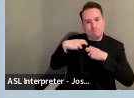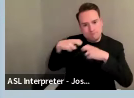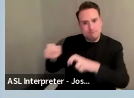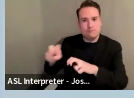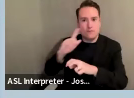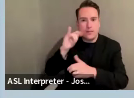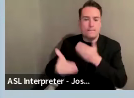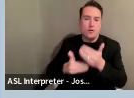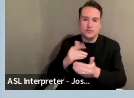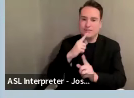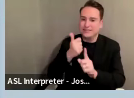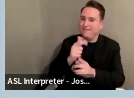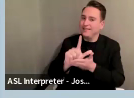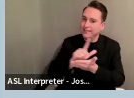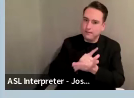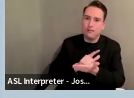document.